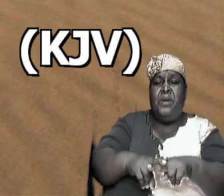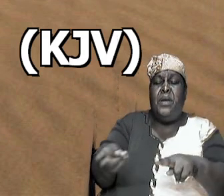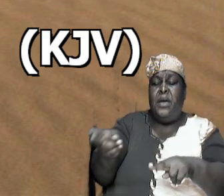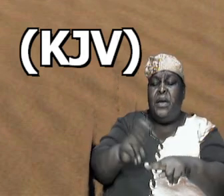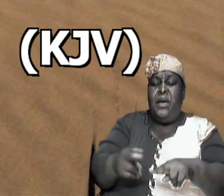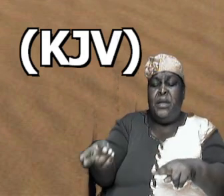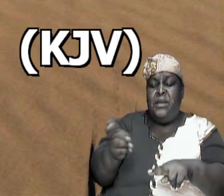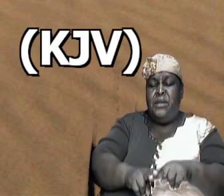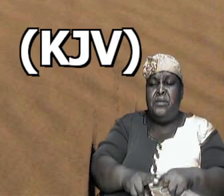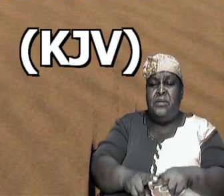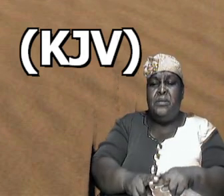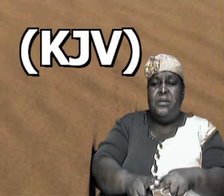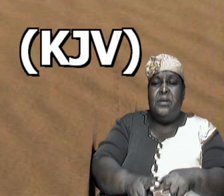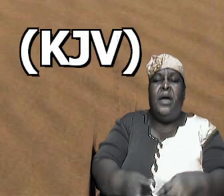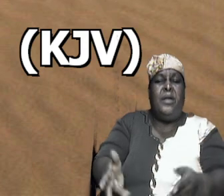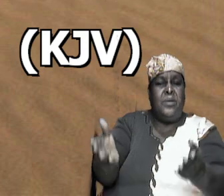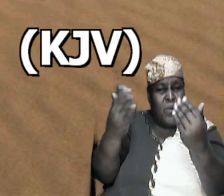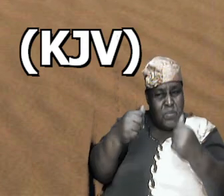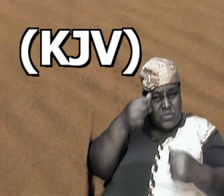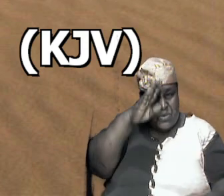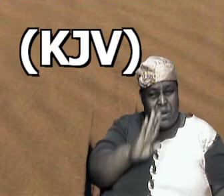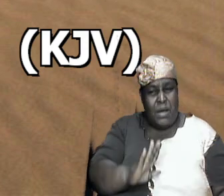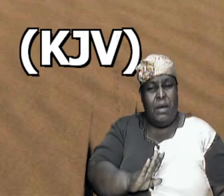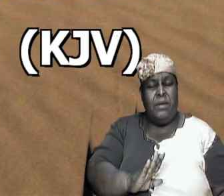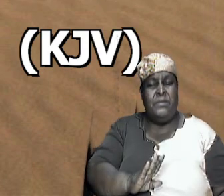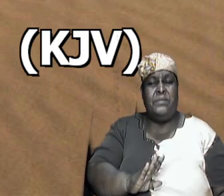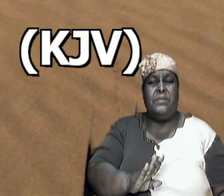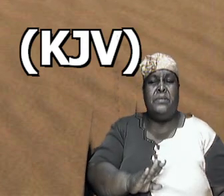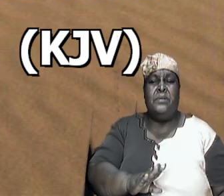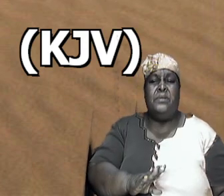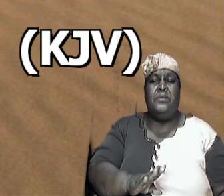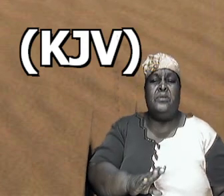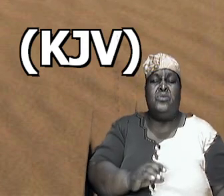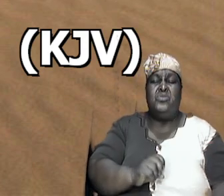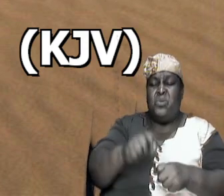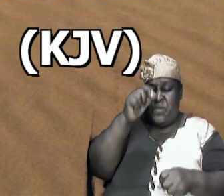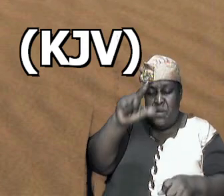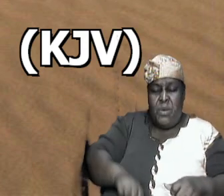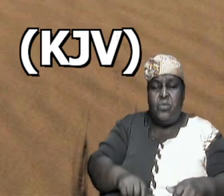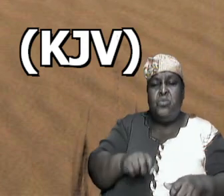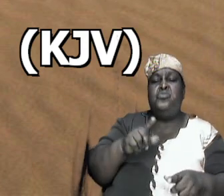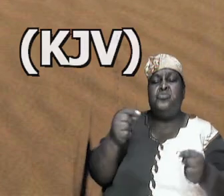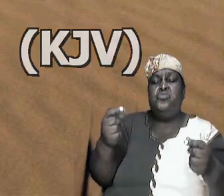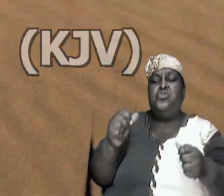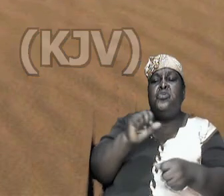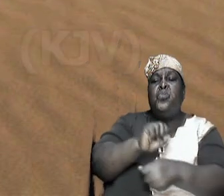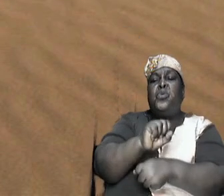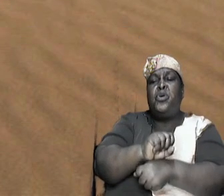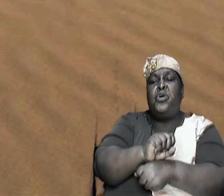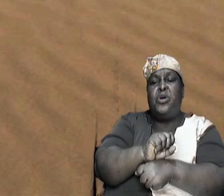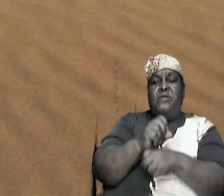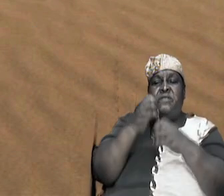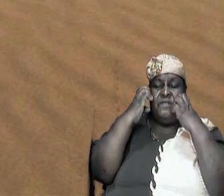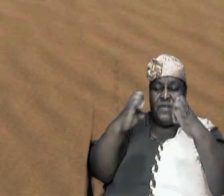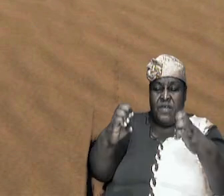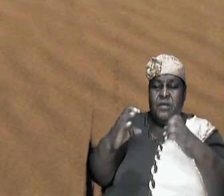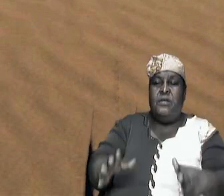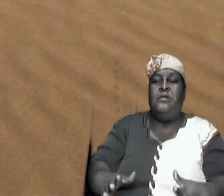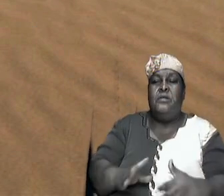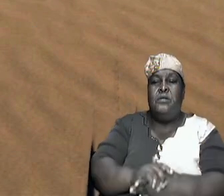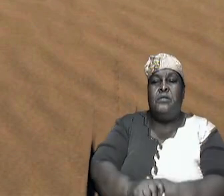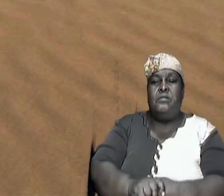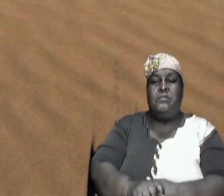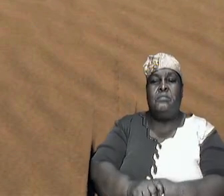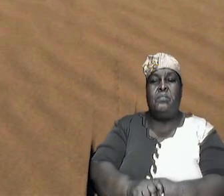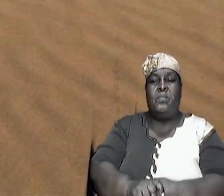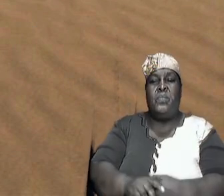the Lord. So he was doing the work of evangelists. Now in verse 25, the scripture simply